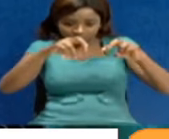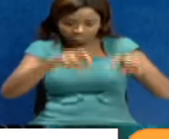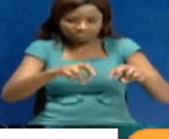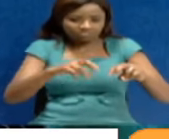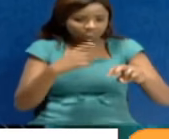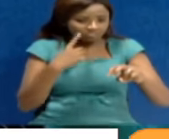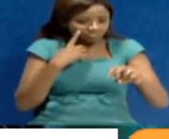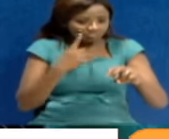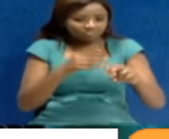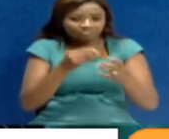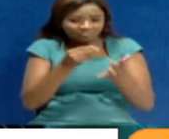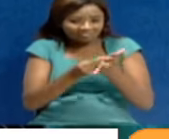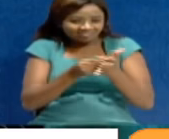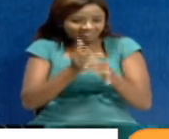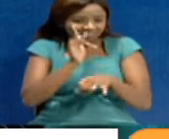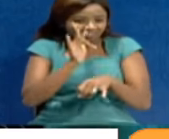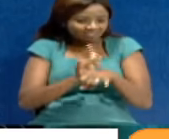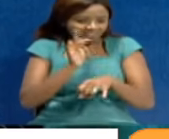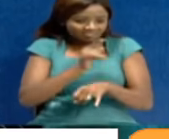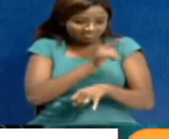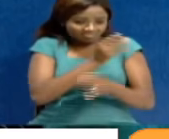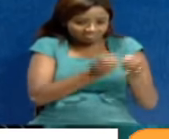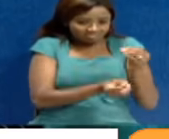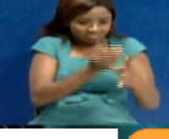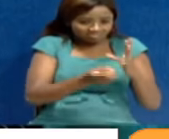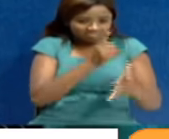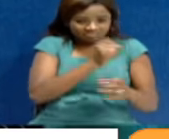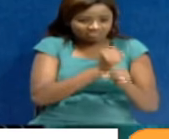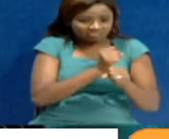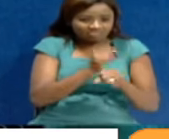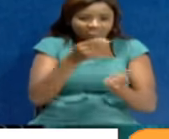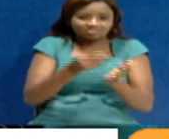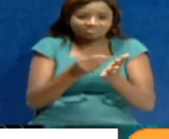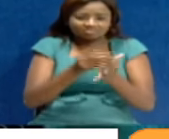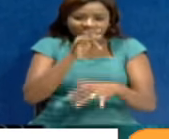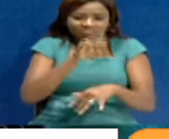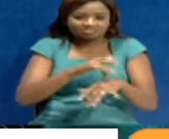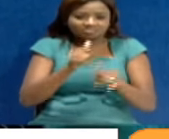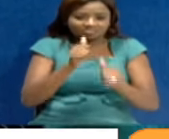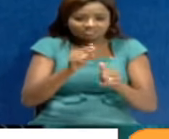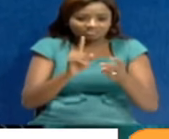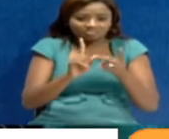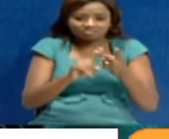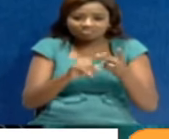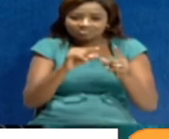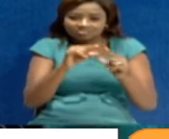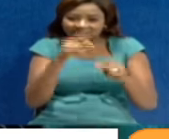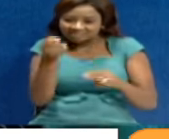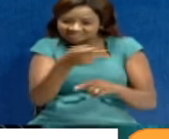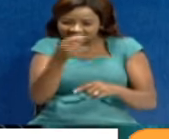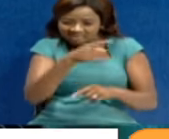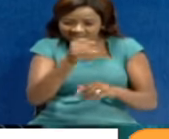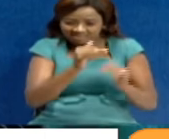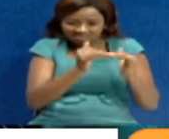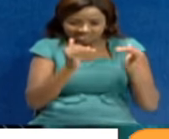consider the financial implication of the creation of that office and the salary grade. Because of the financial burden